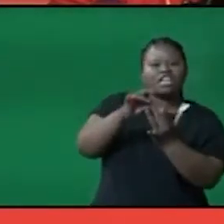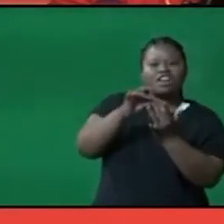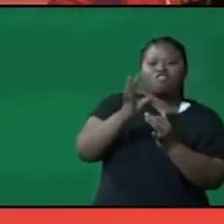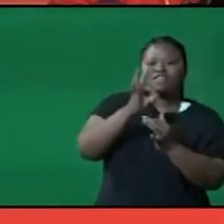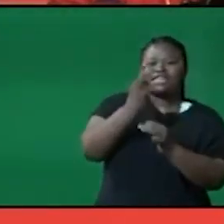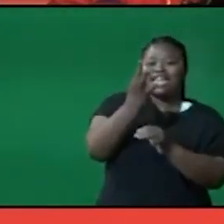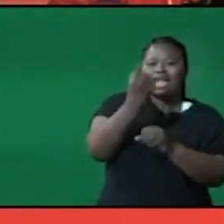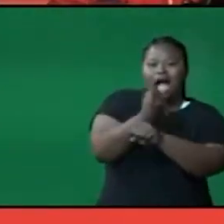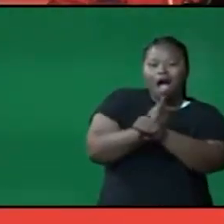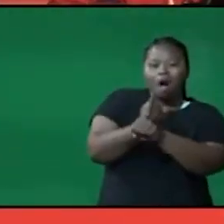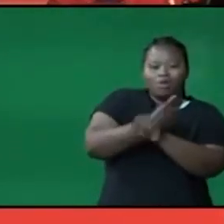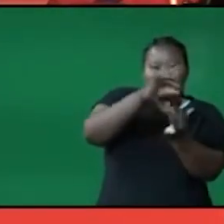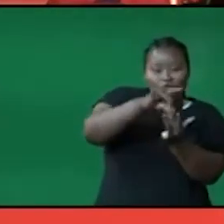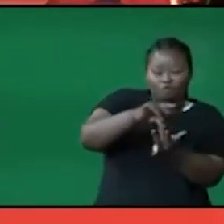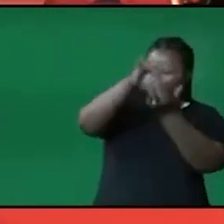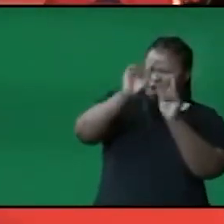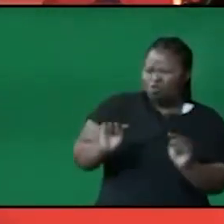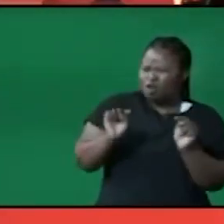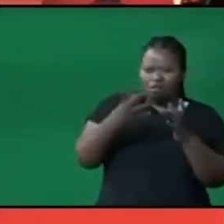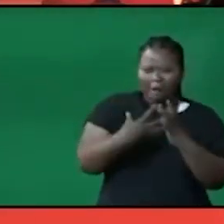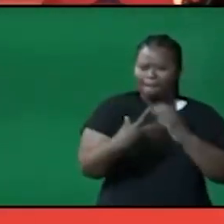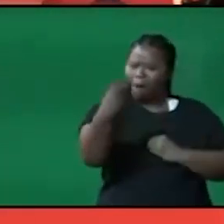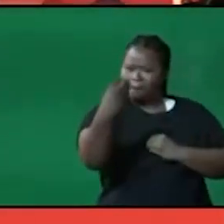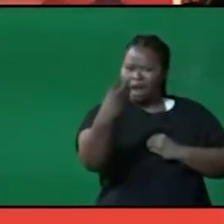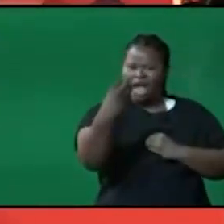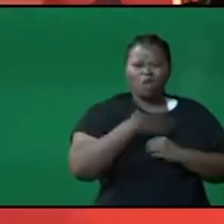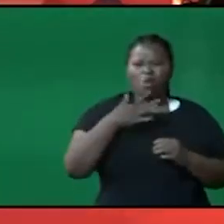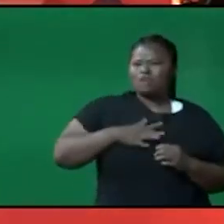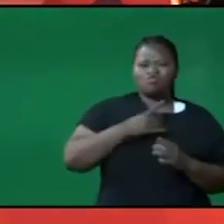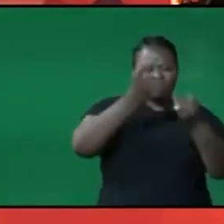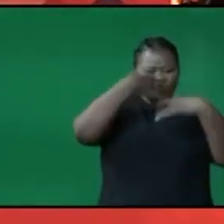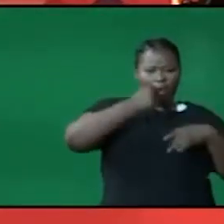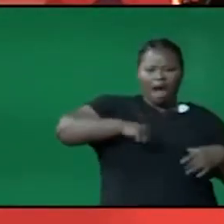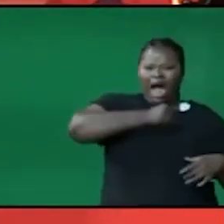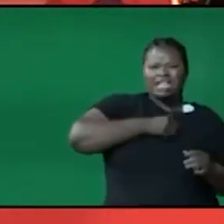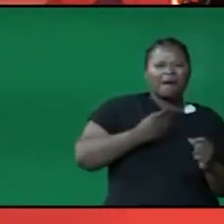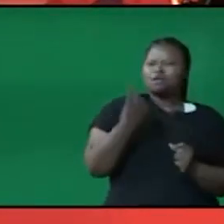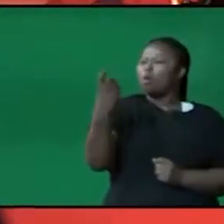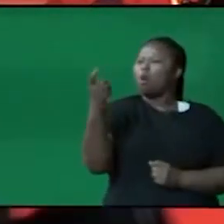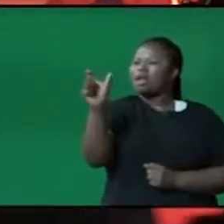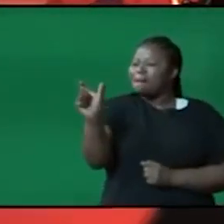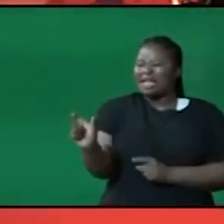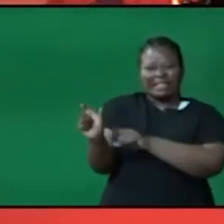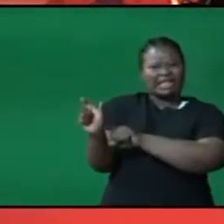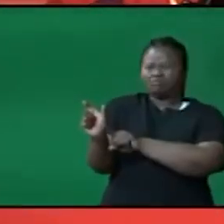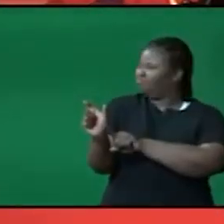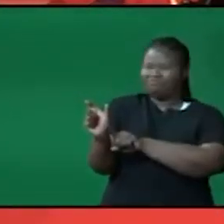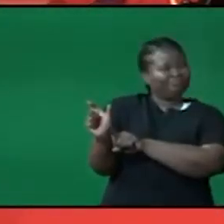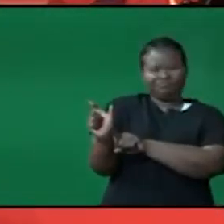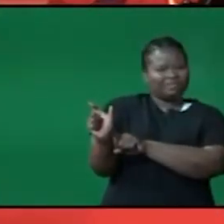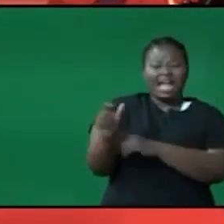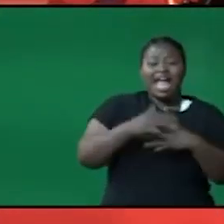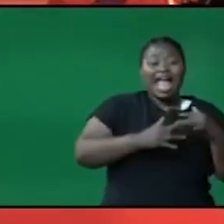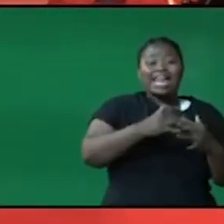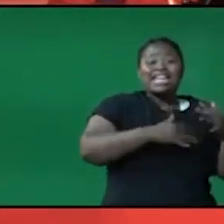3 hours. You can't live here and want to be telling us about non-existing leaders.